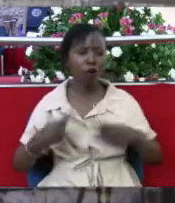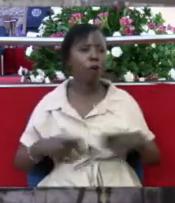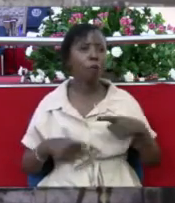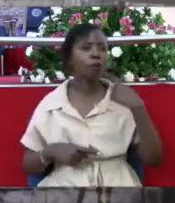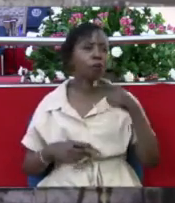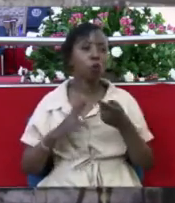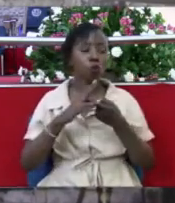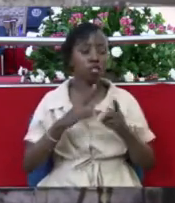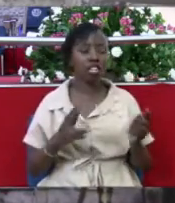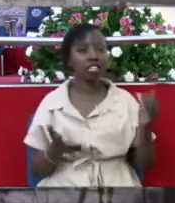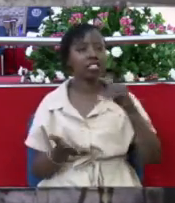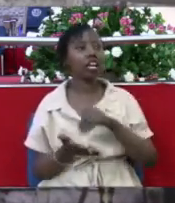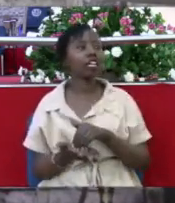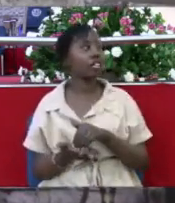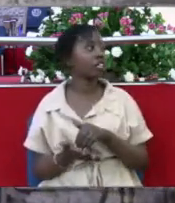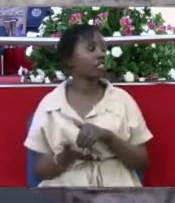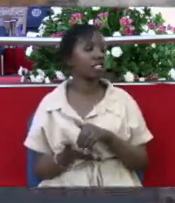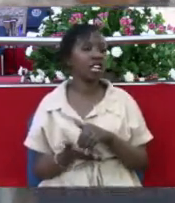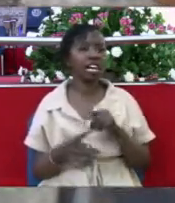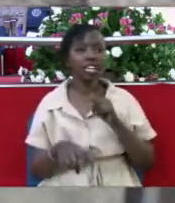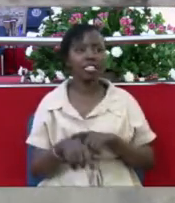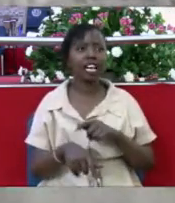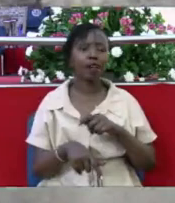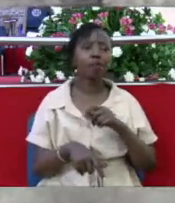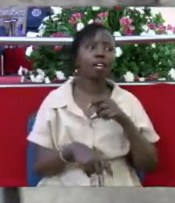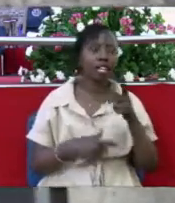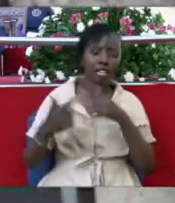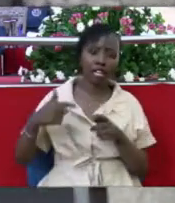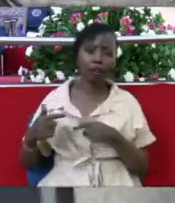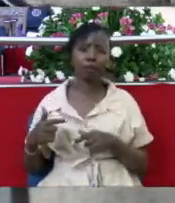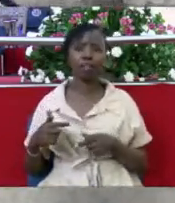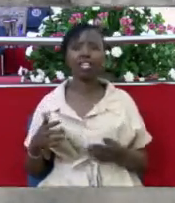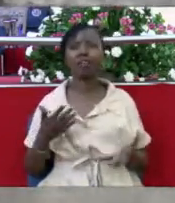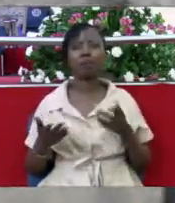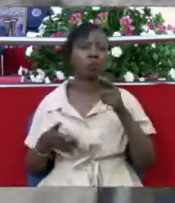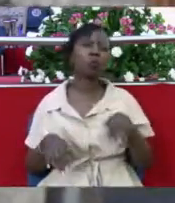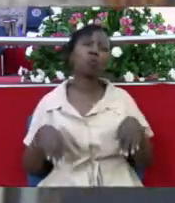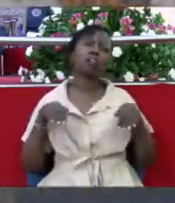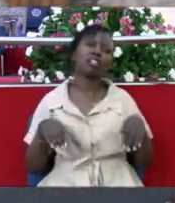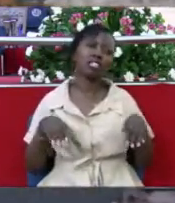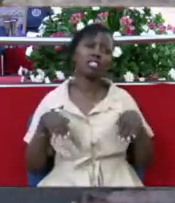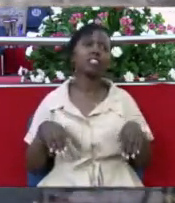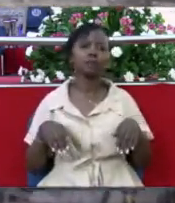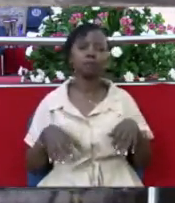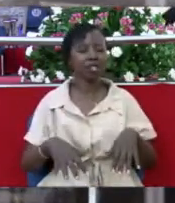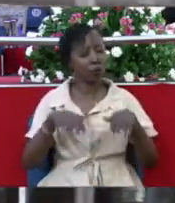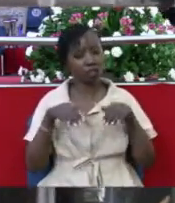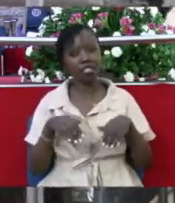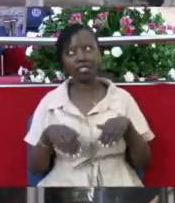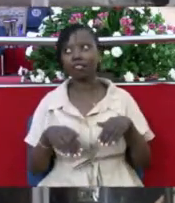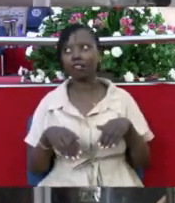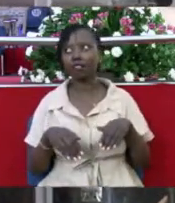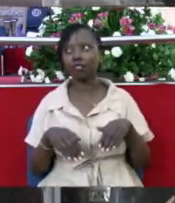watu ambao wanaanza. As he's coming to pray, anapokuja kuomba, you're still waiting. Bado unangoja. You're still waiting.